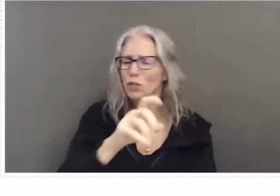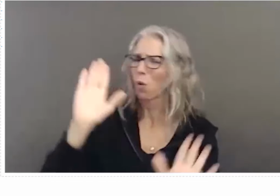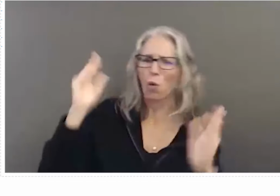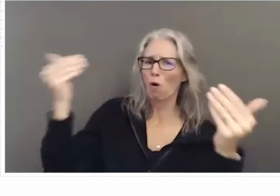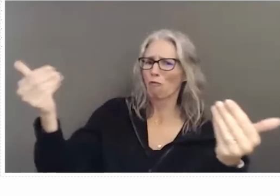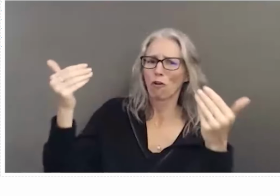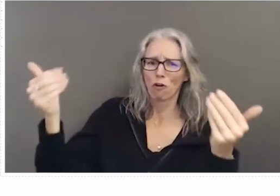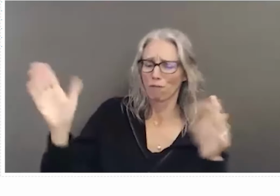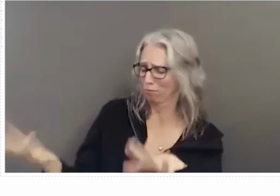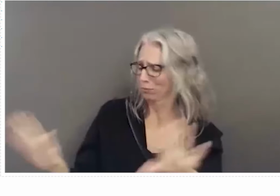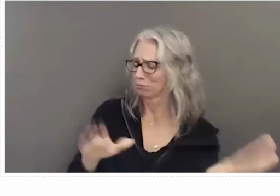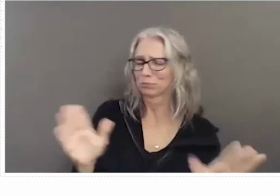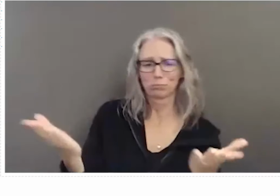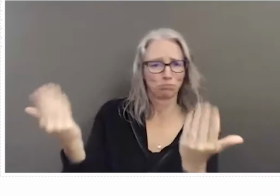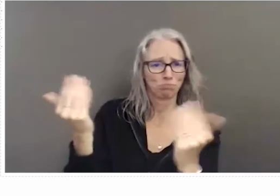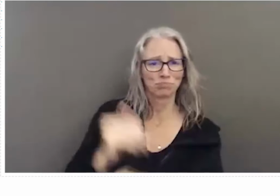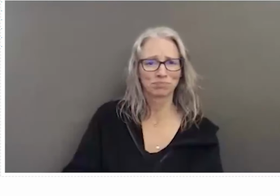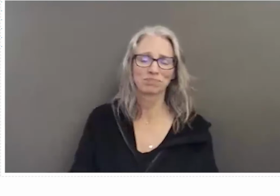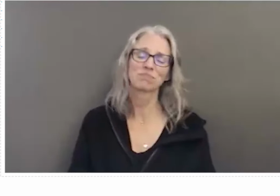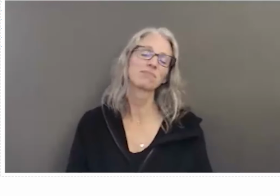here. Great.